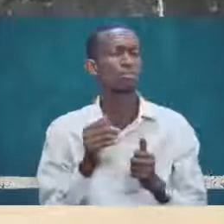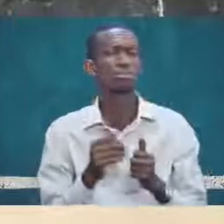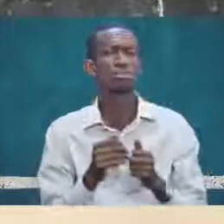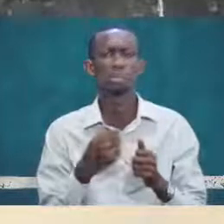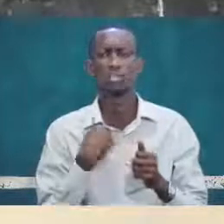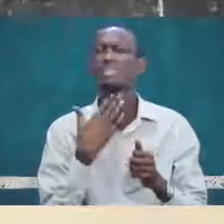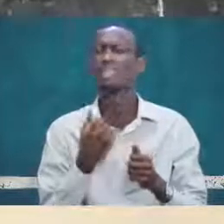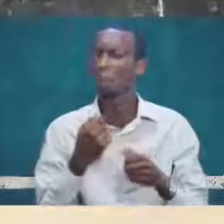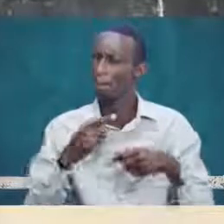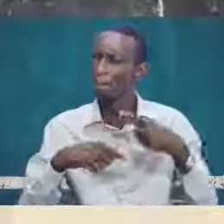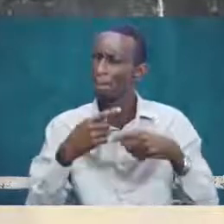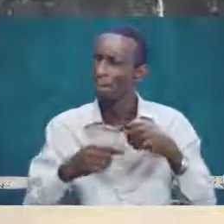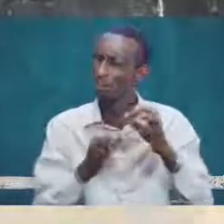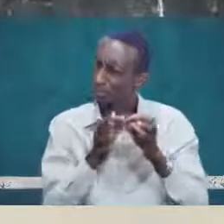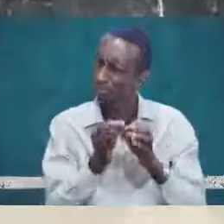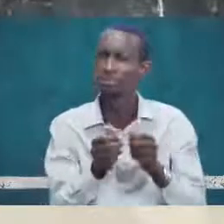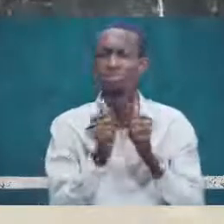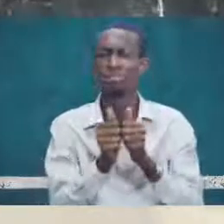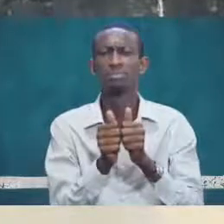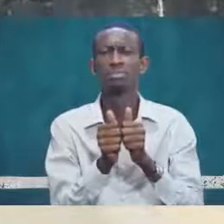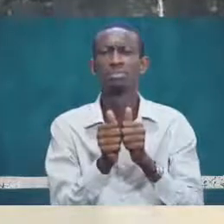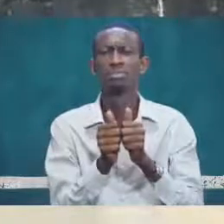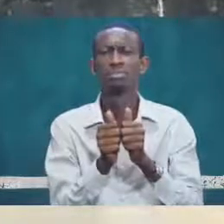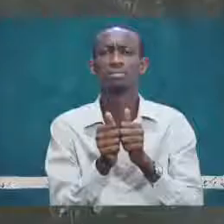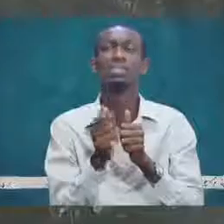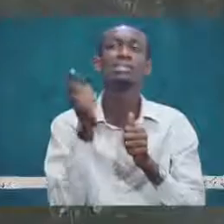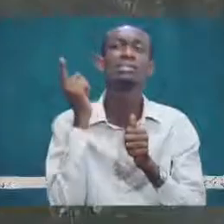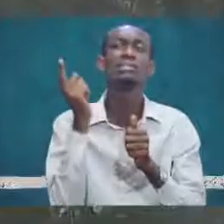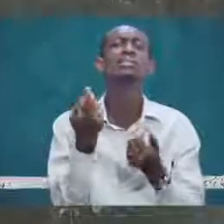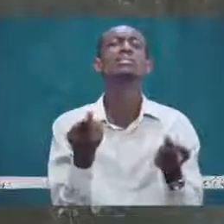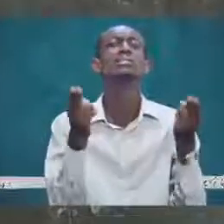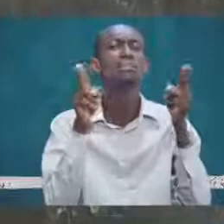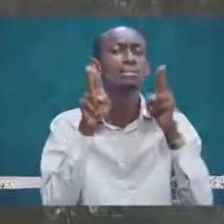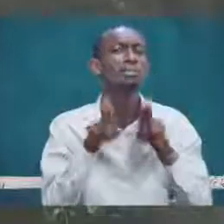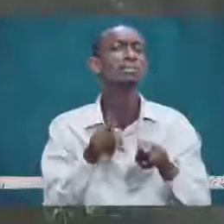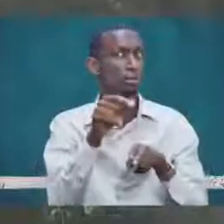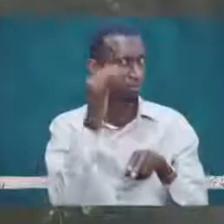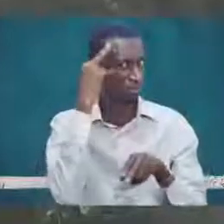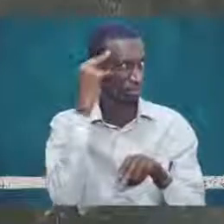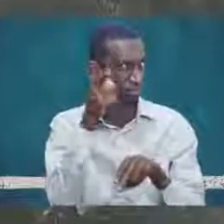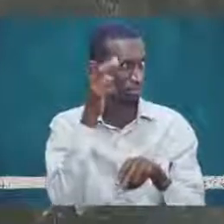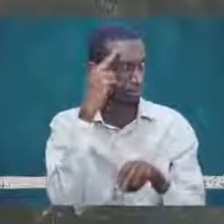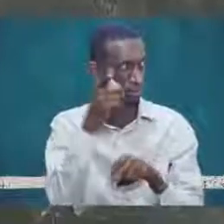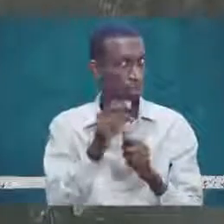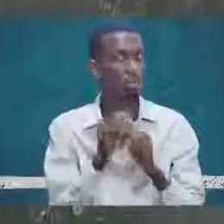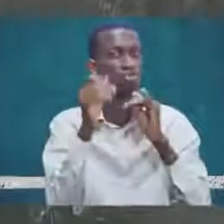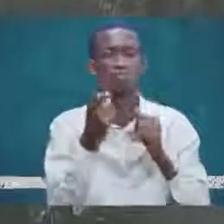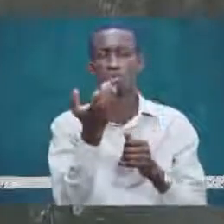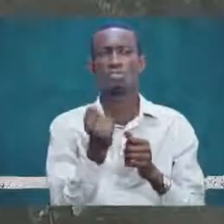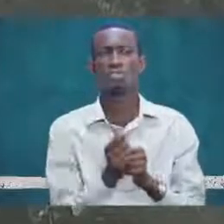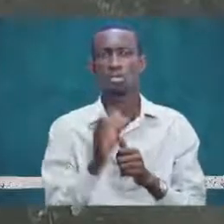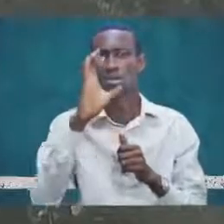also emphasize on this reaction, I said this only happens, if you remember, I said if you have